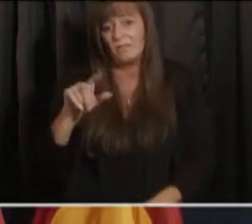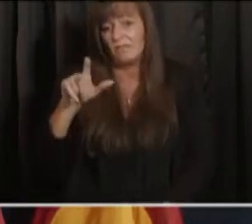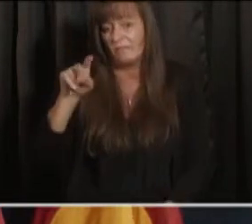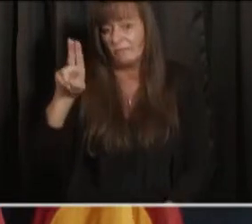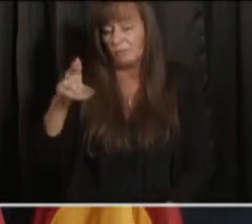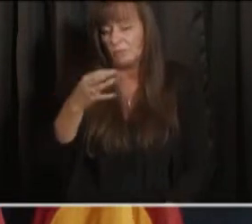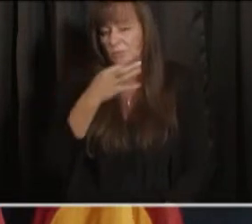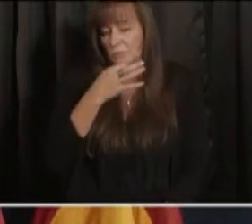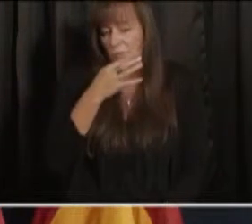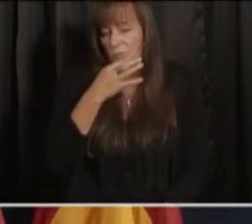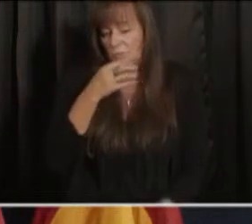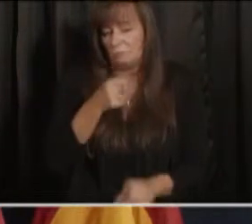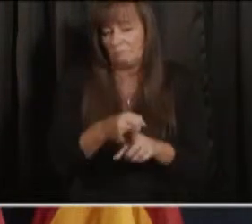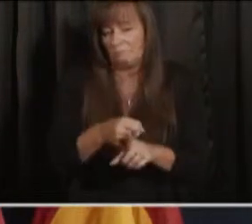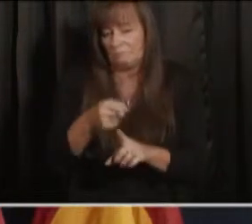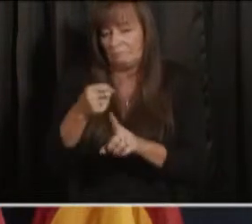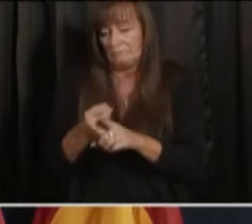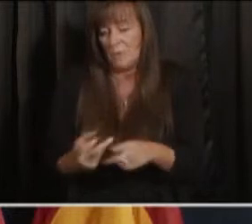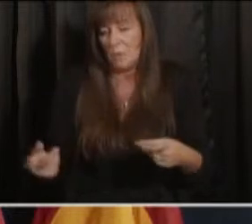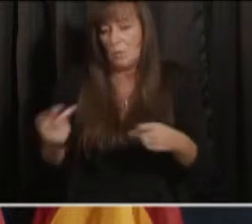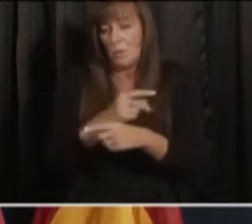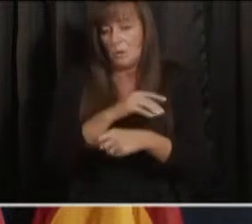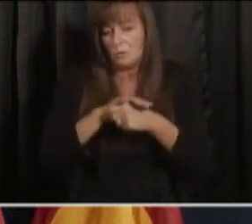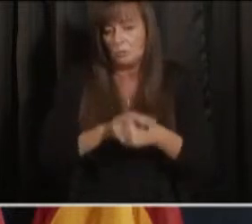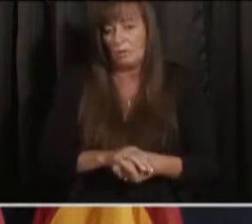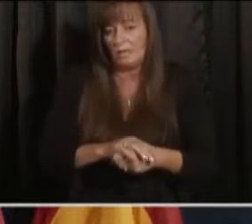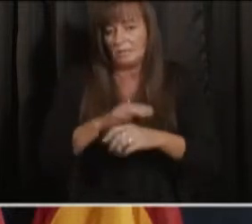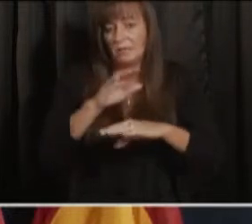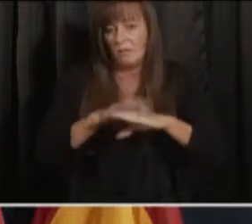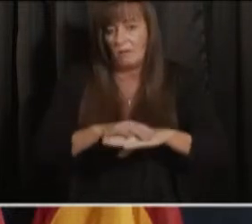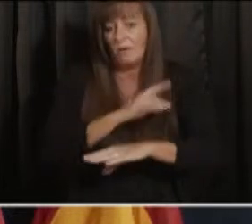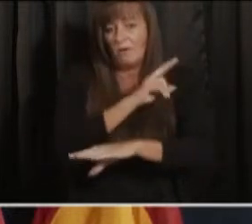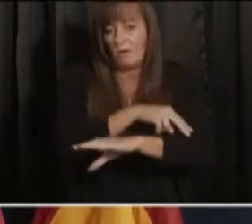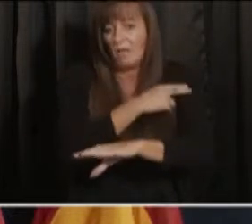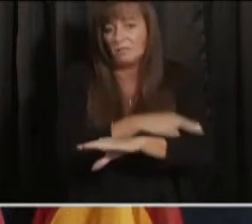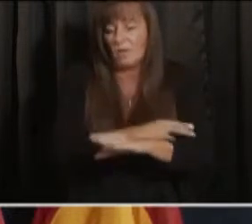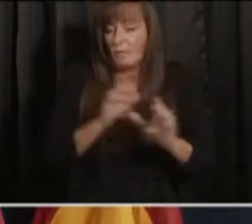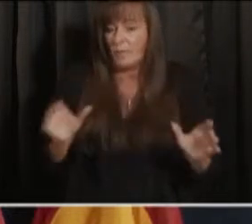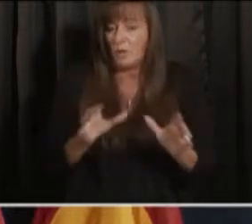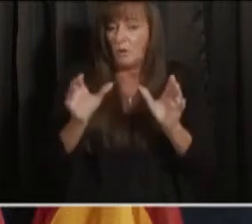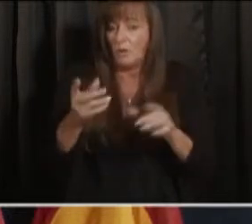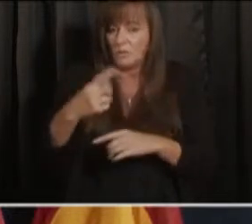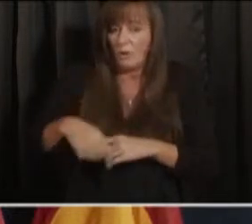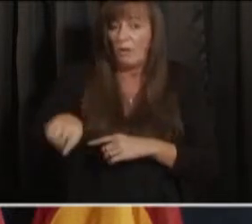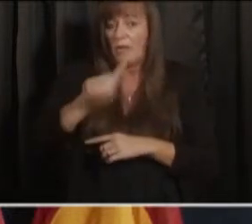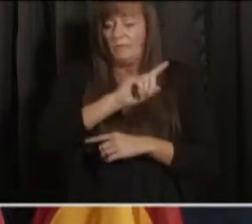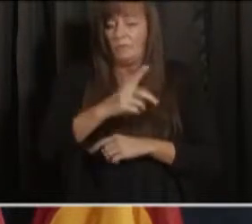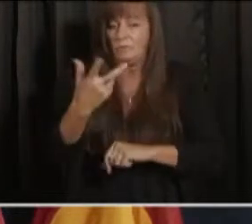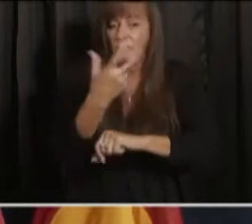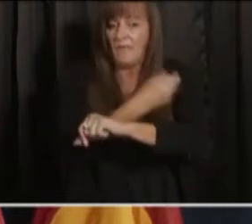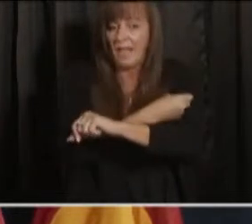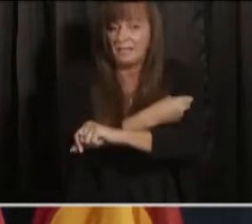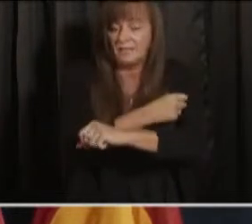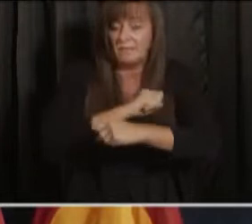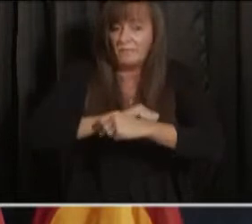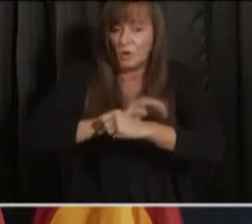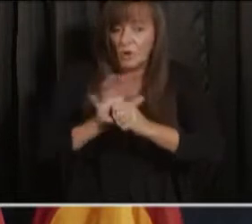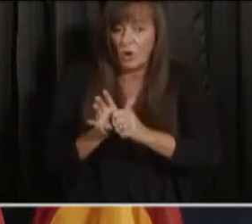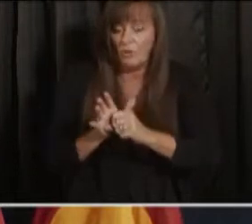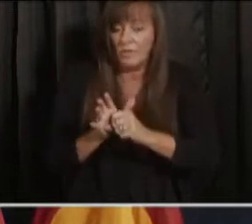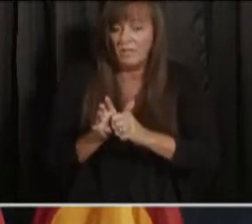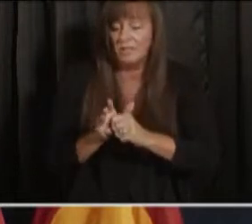the corner, which will put even more stress on our hospitals, and I really urge everyone to get their children vaccinated for COVID,